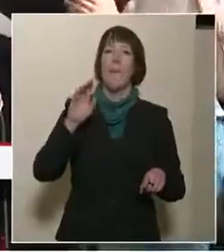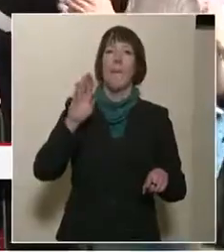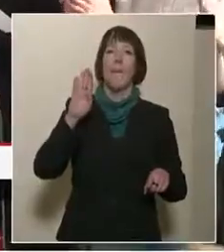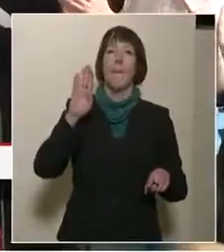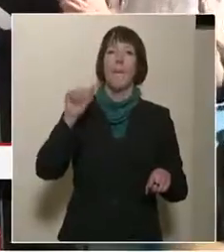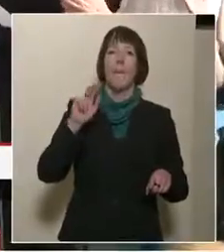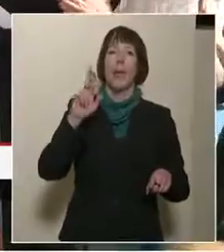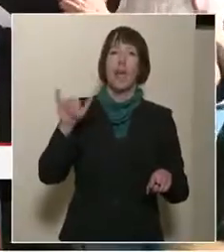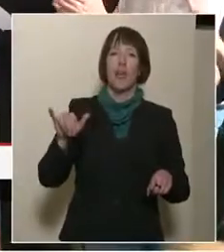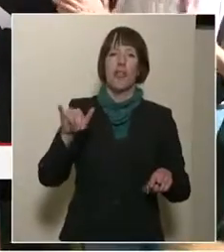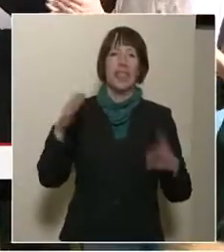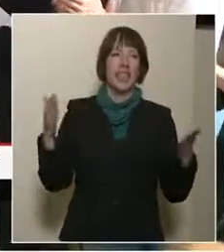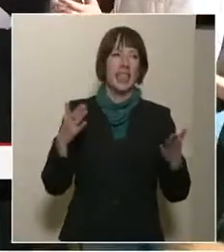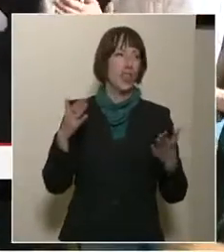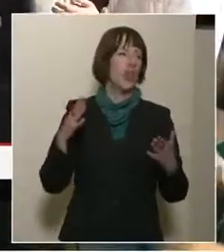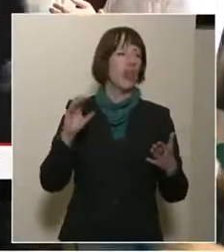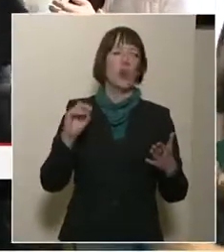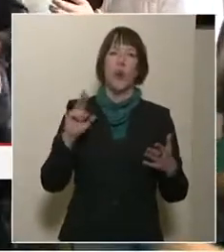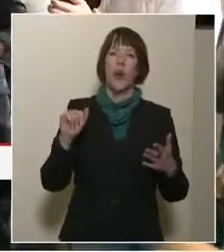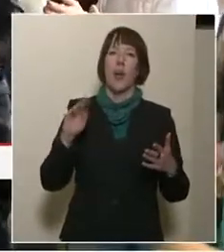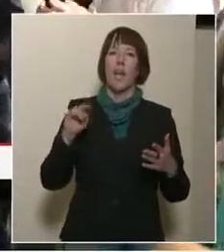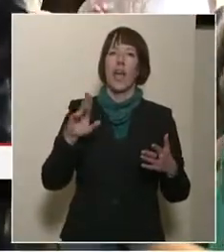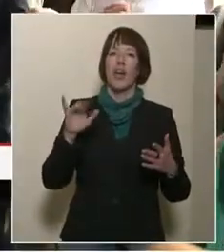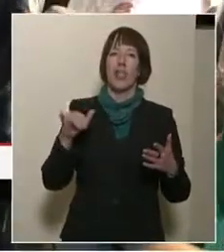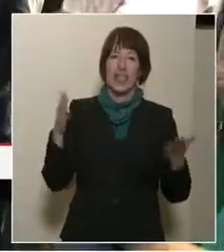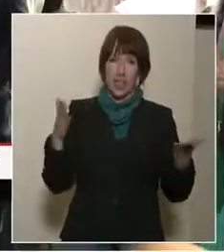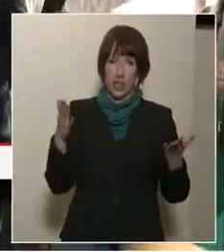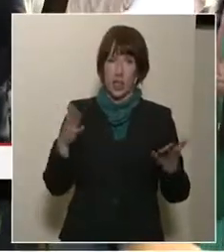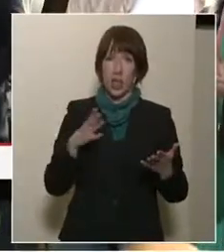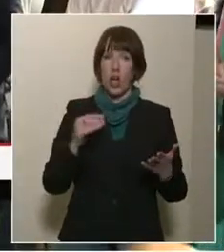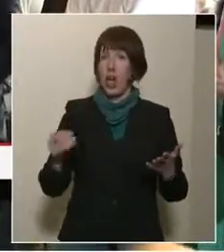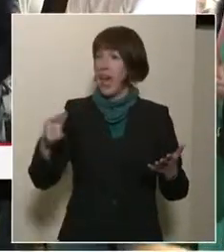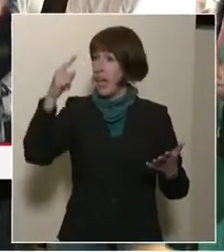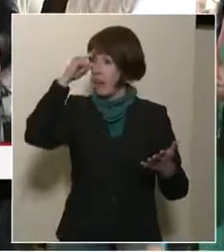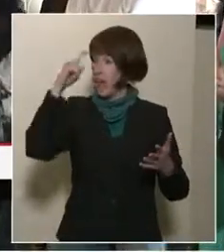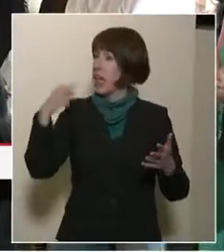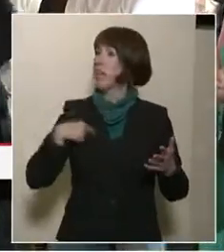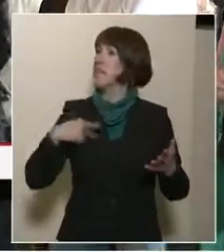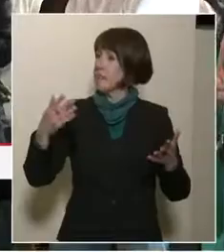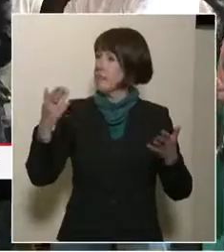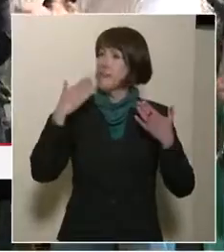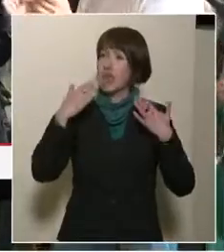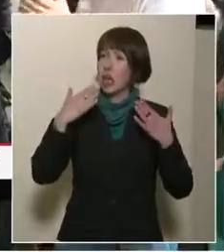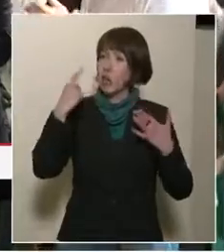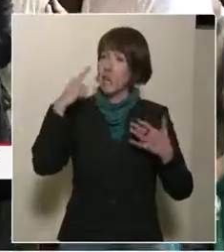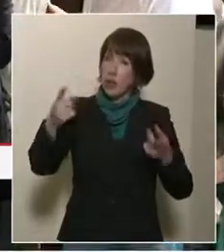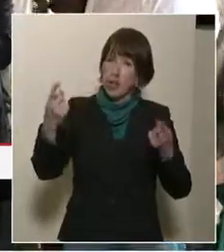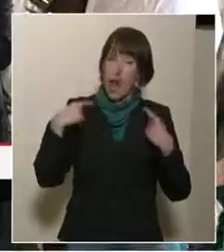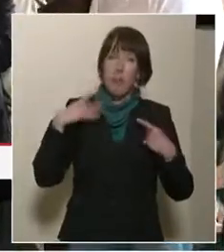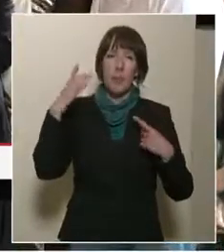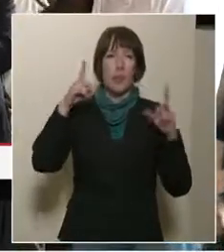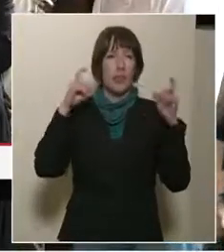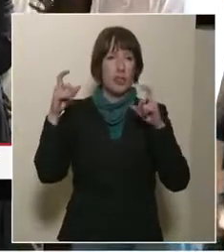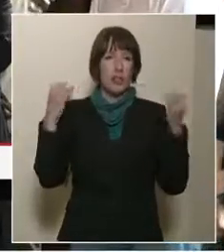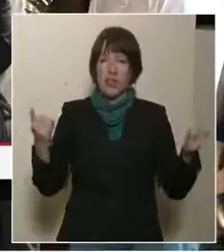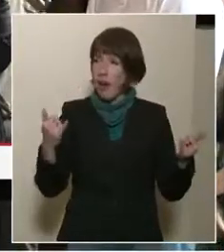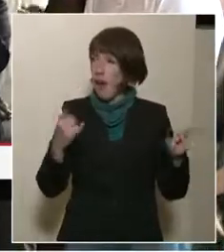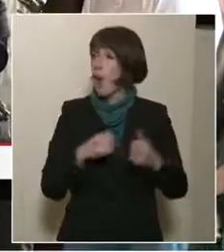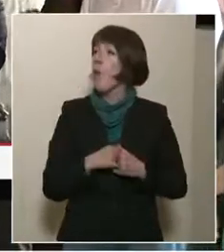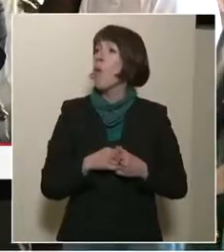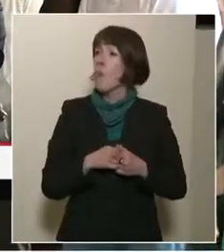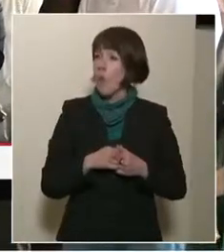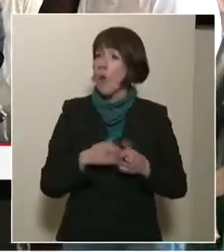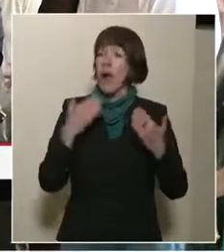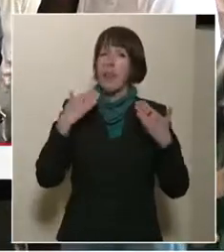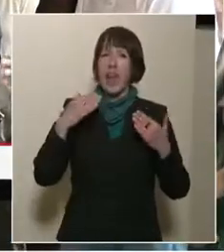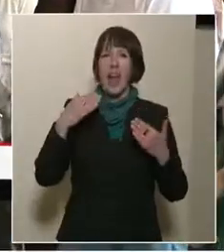here. So with that, I think we're going to go outside and take some pictures. Thank you, everybody, and thank you, Constantine. Thank you, the Coop. And